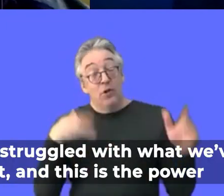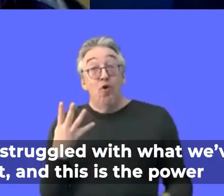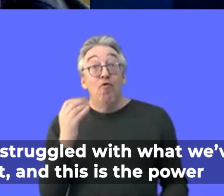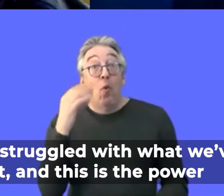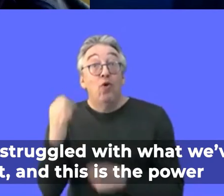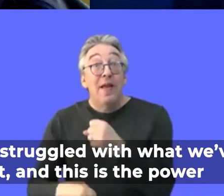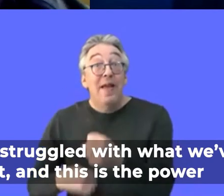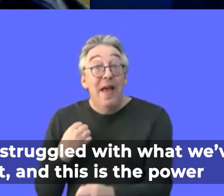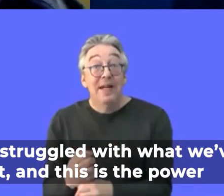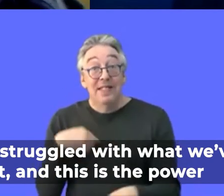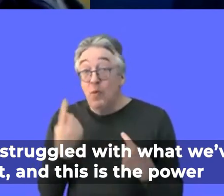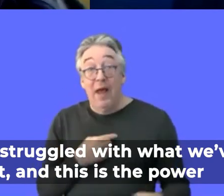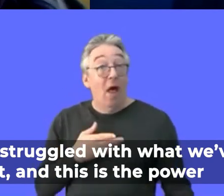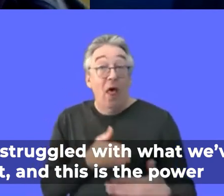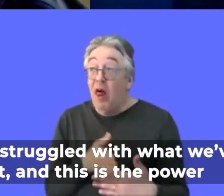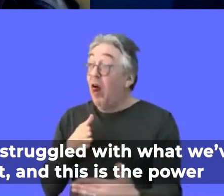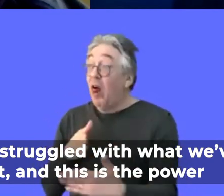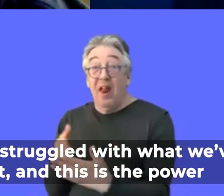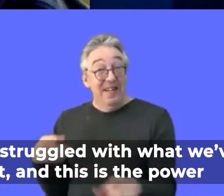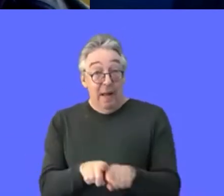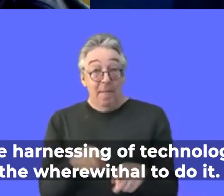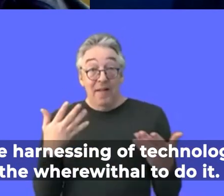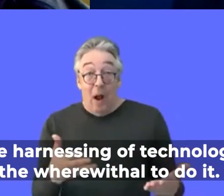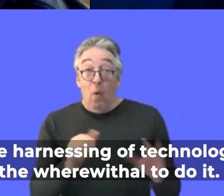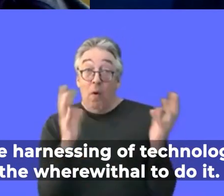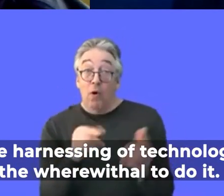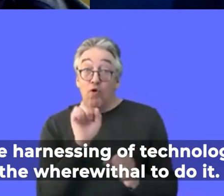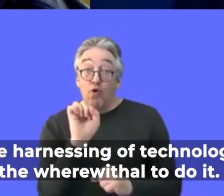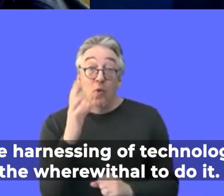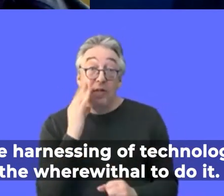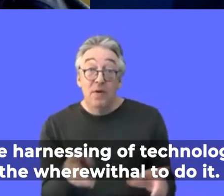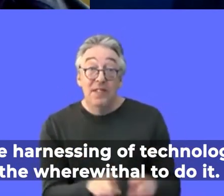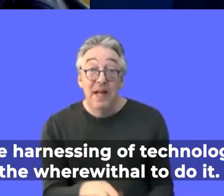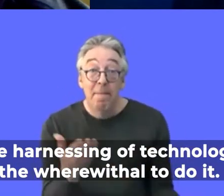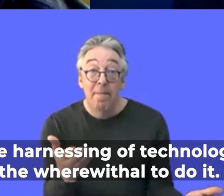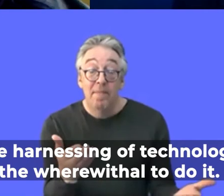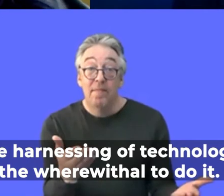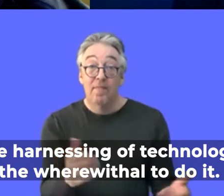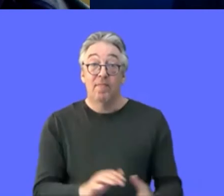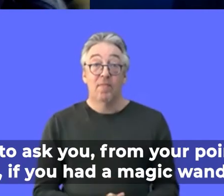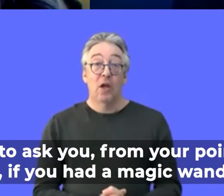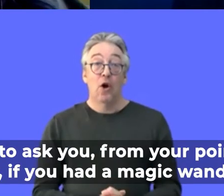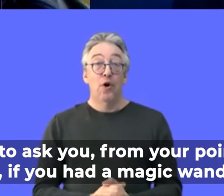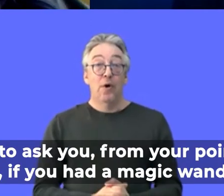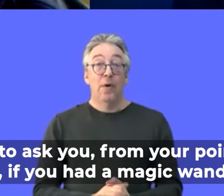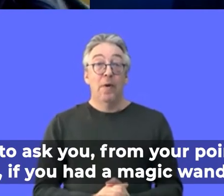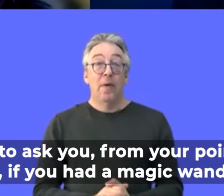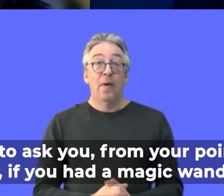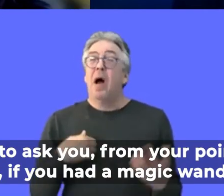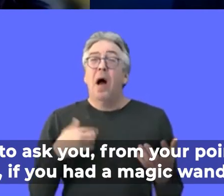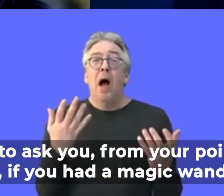we've got. And this is the power and the harnessing of technology and the wherewithal to do it. I want to ask